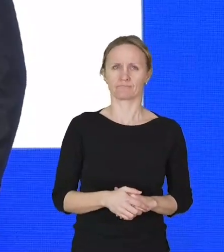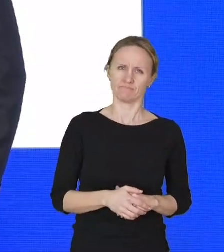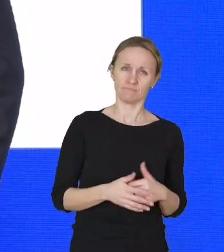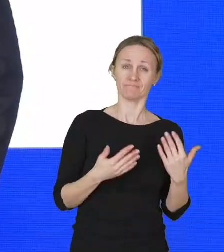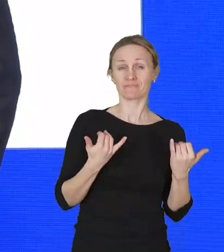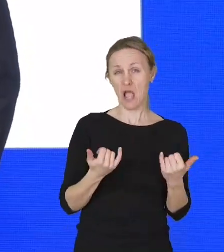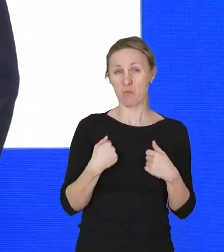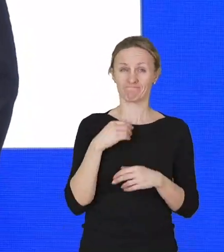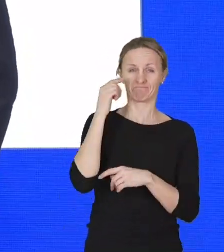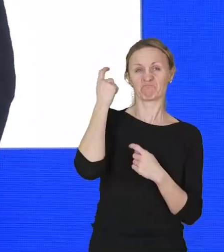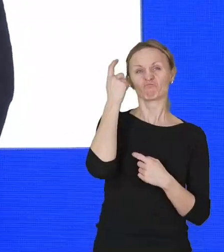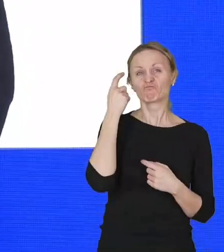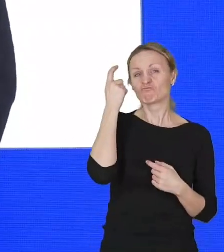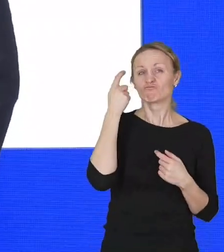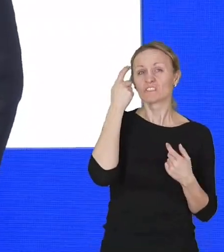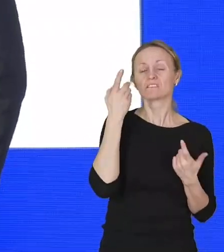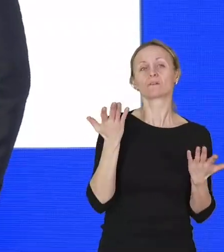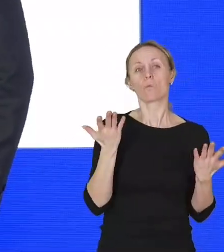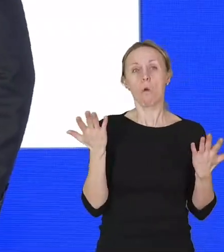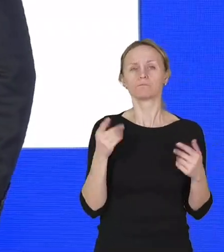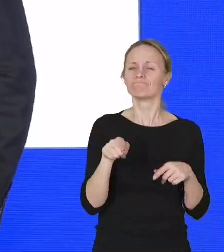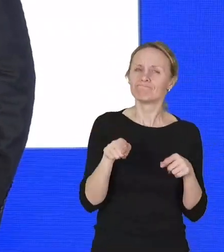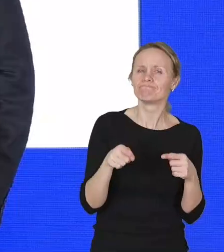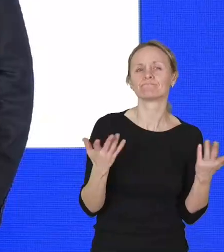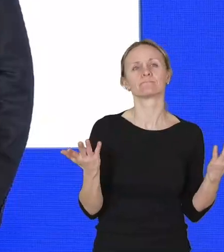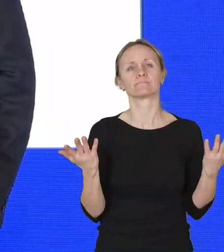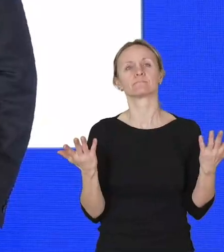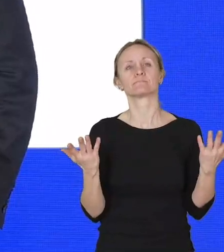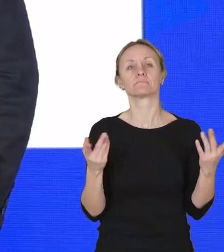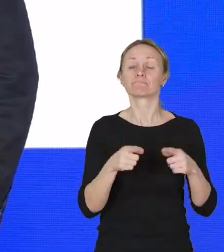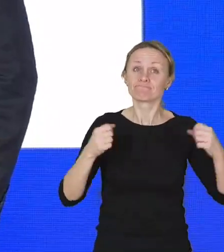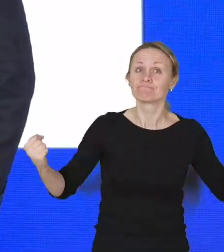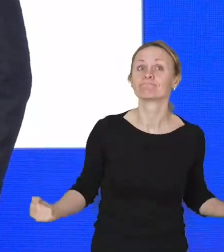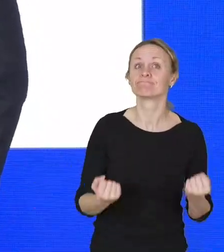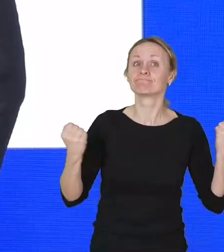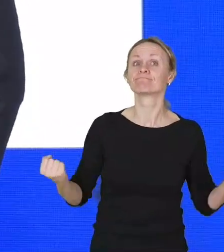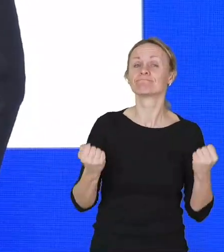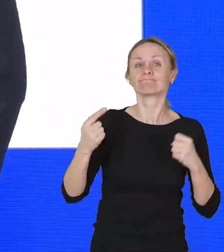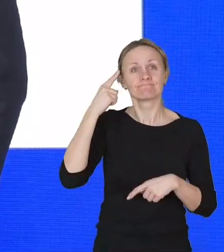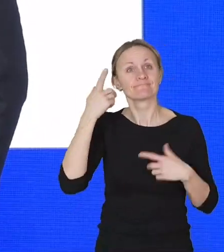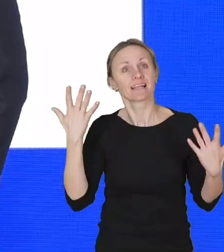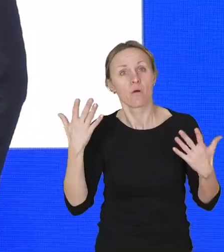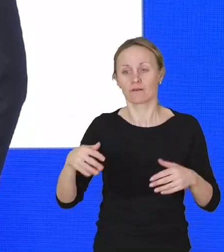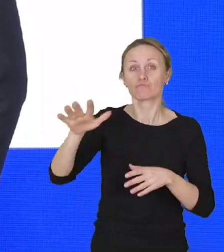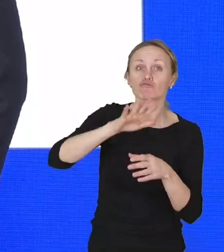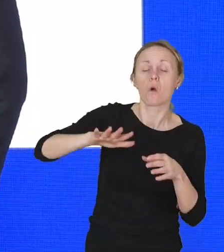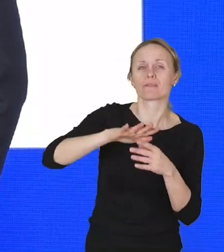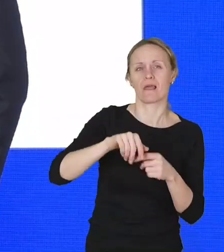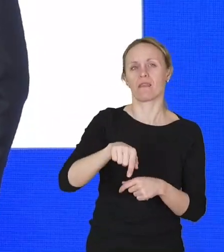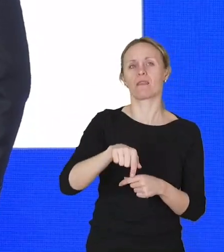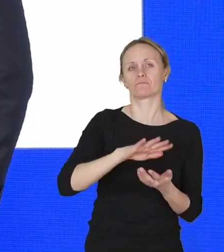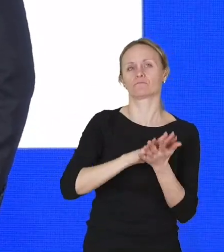the first time, for many regions, we set the incentive that people set together, all the